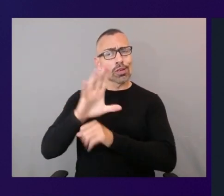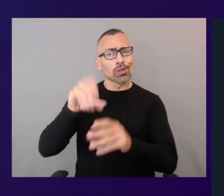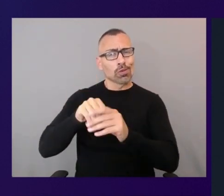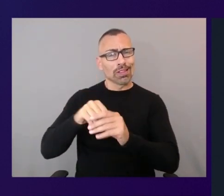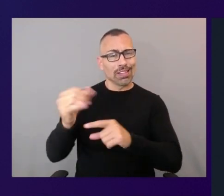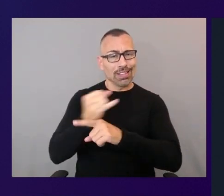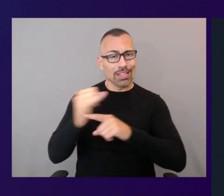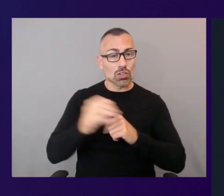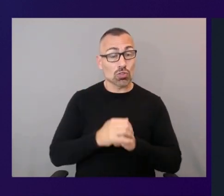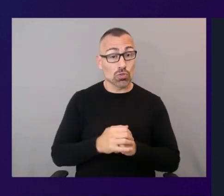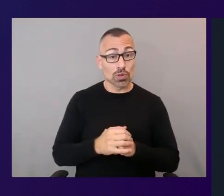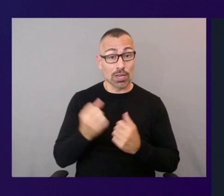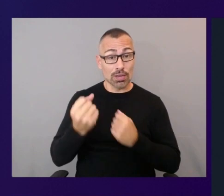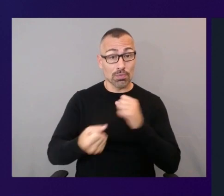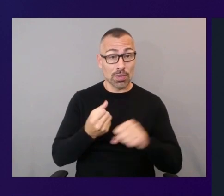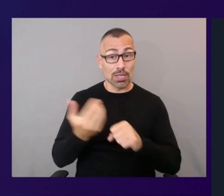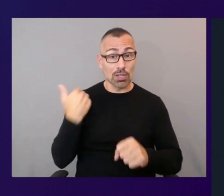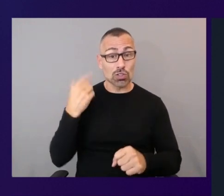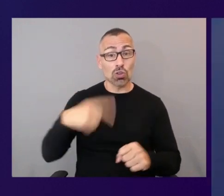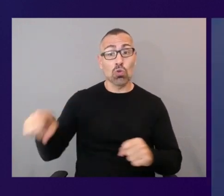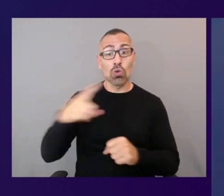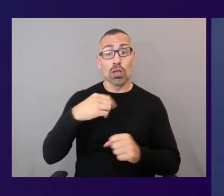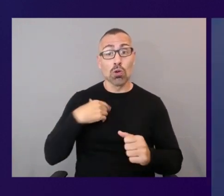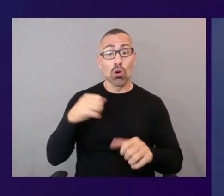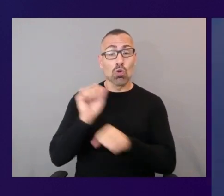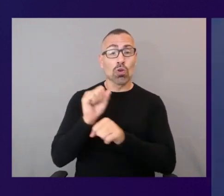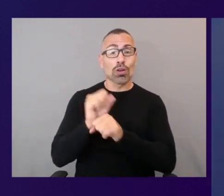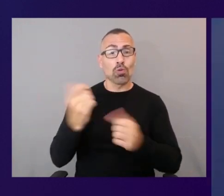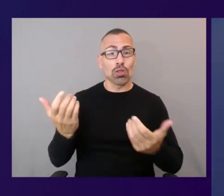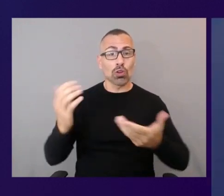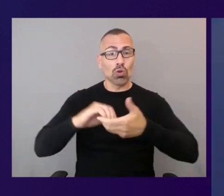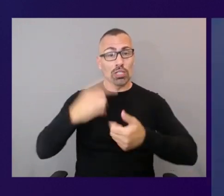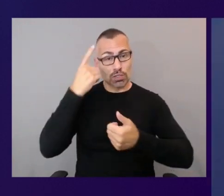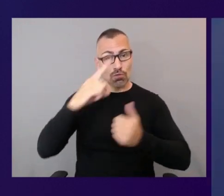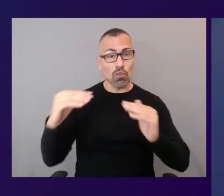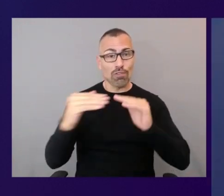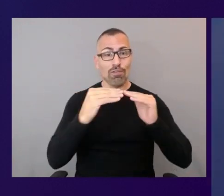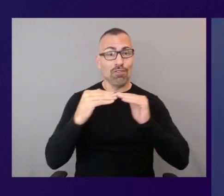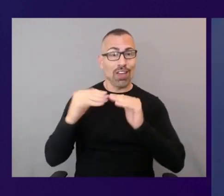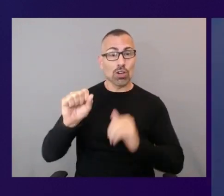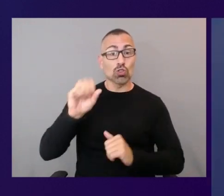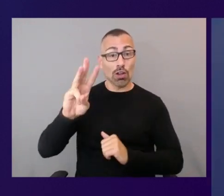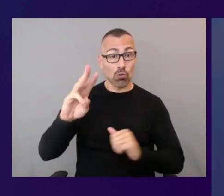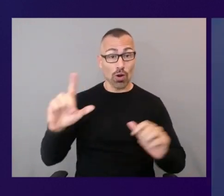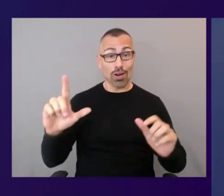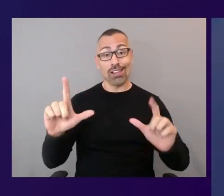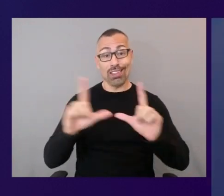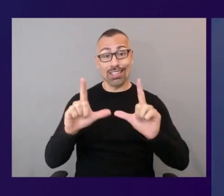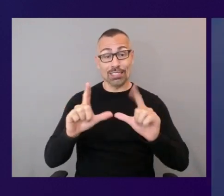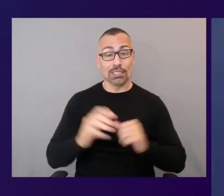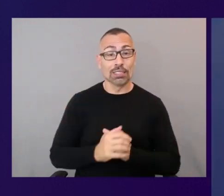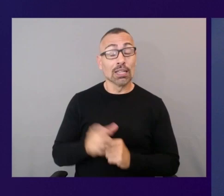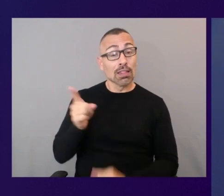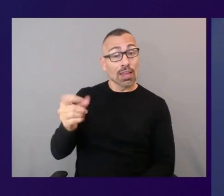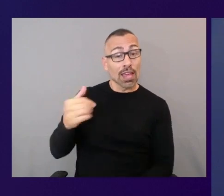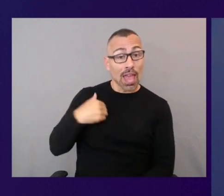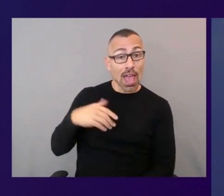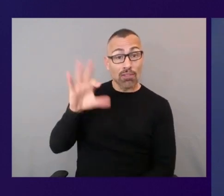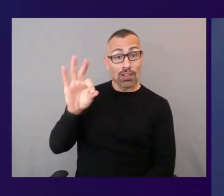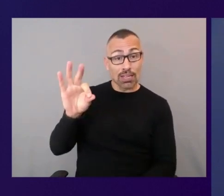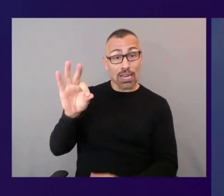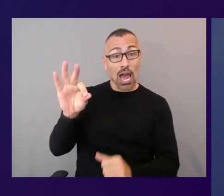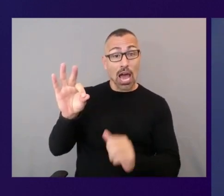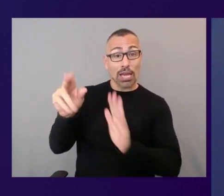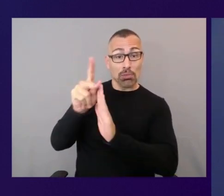with the Coalition for Fair Software Licenses. They have 9 principles that we believe in, that we espouse, meant to give customers